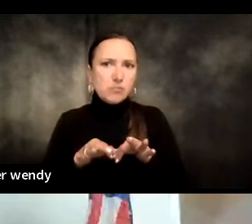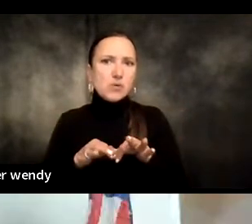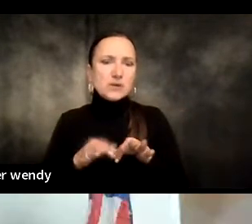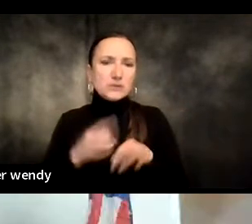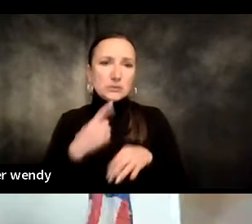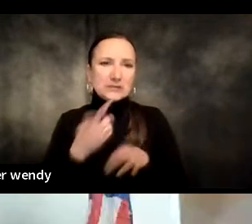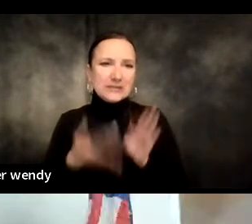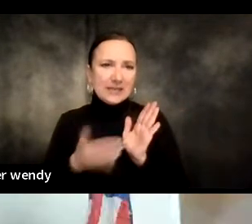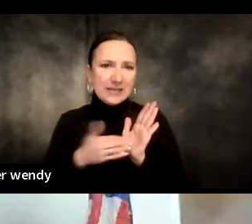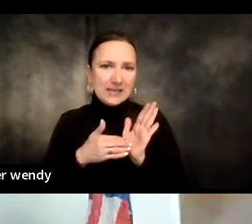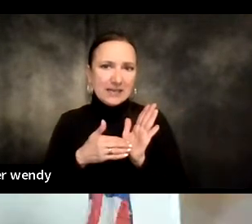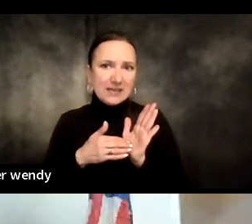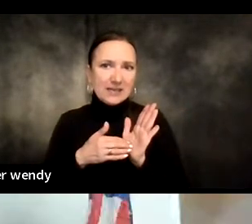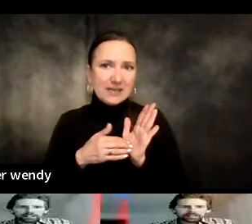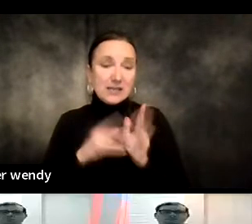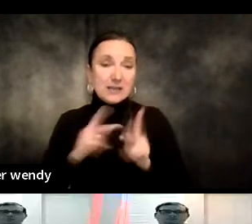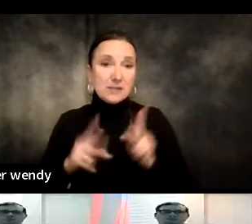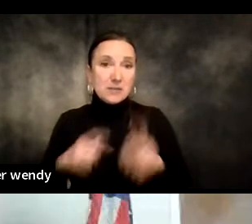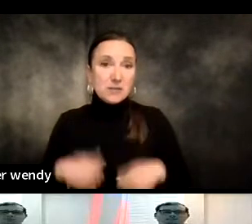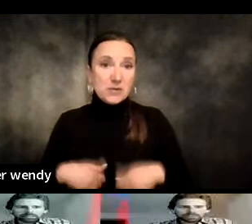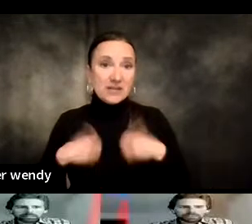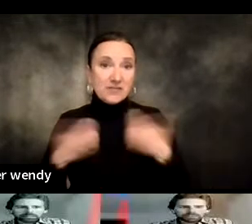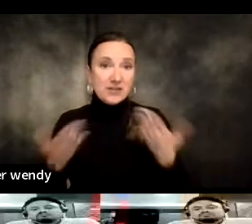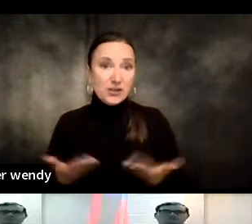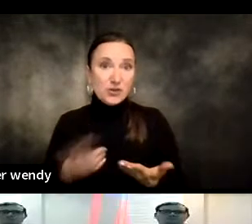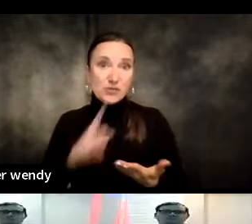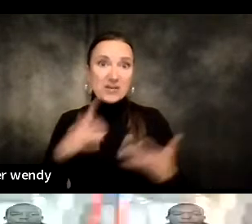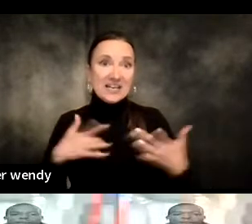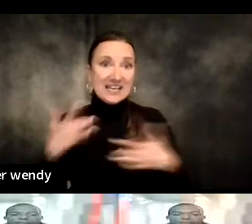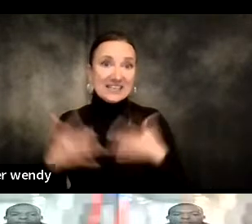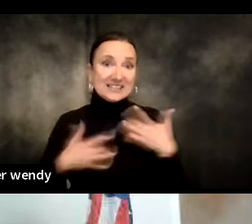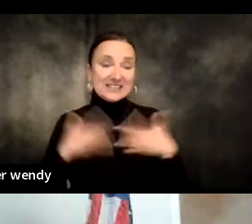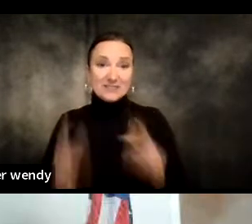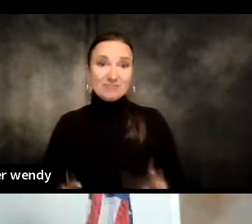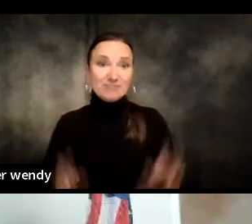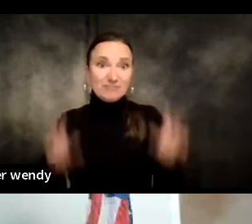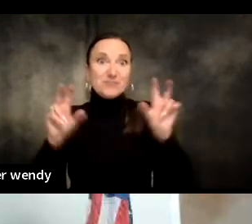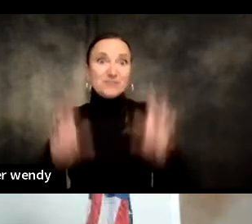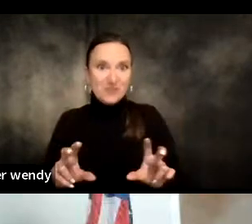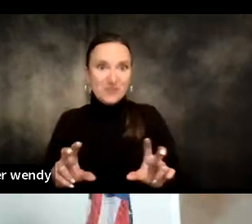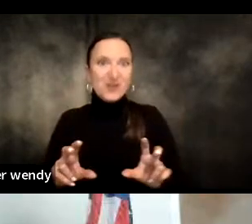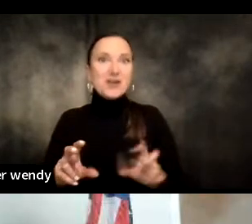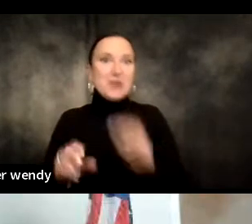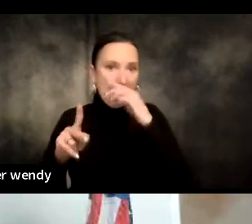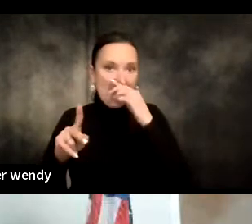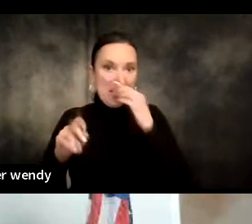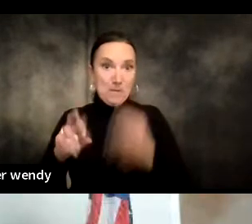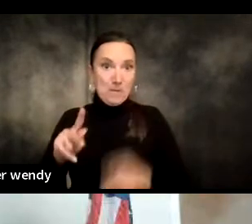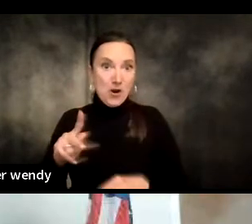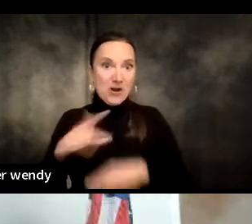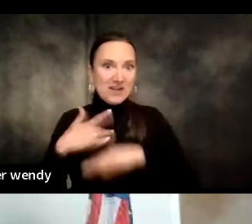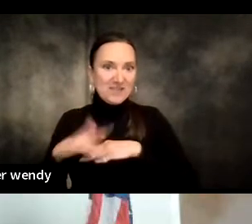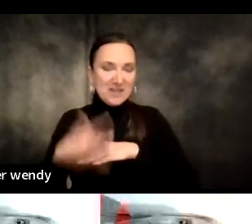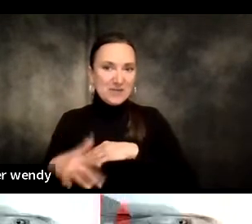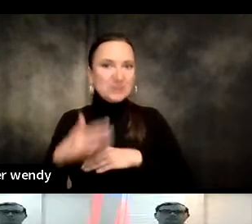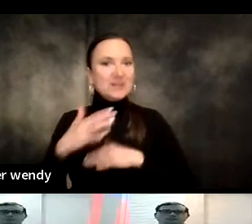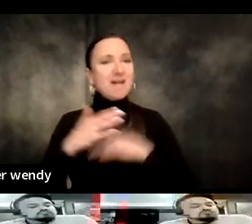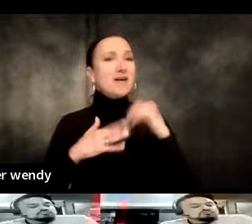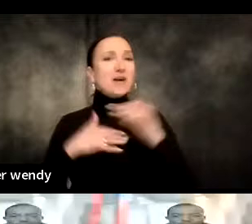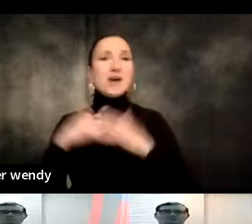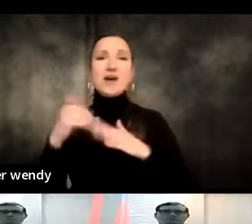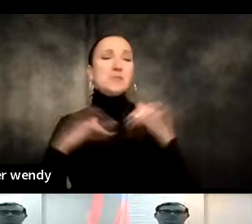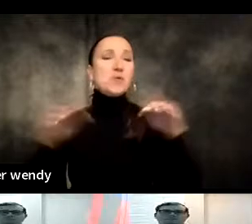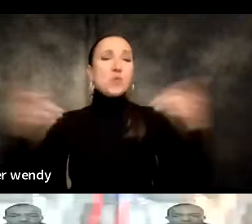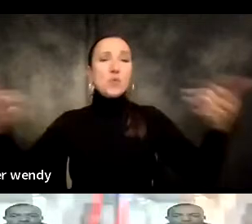Residents are very excited about the investment in park space in Carver Langston. And we're looking forward to creating a comfortable,